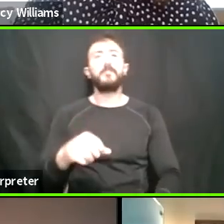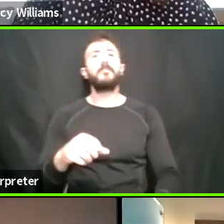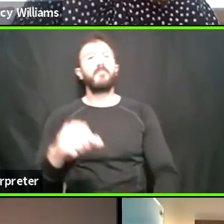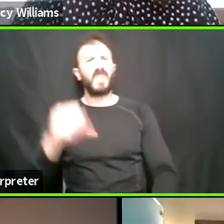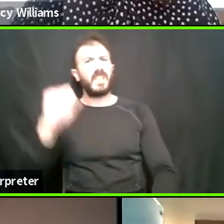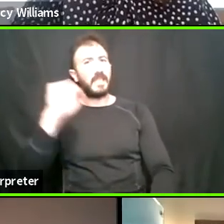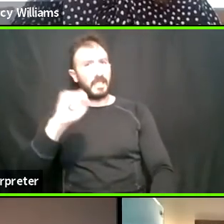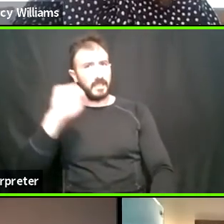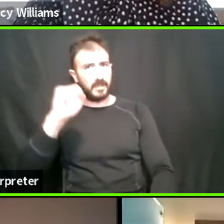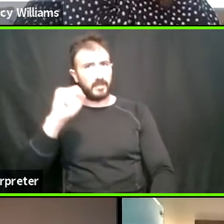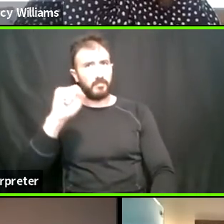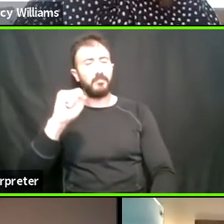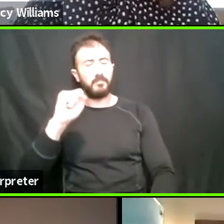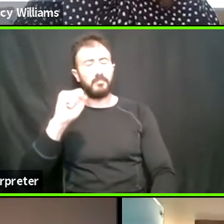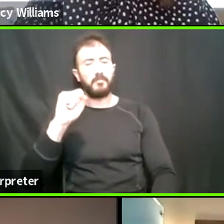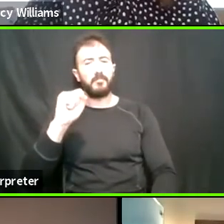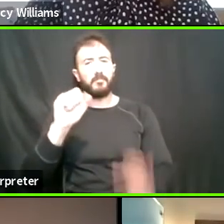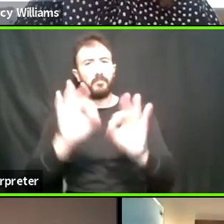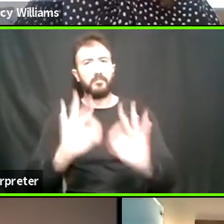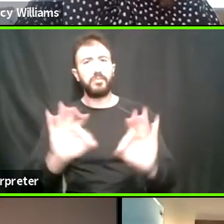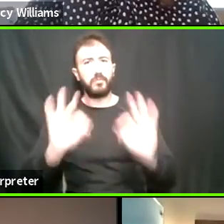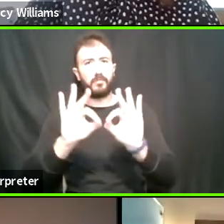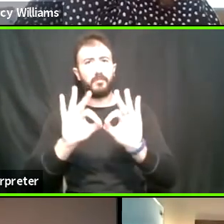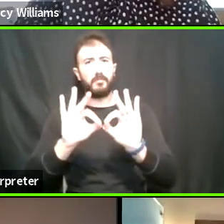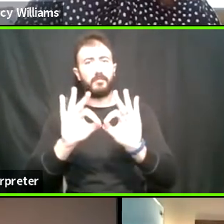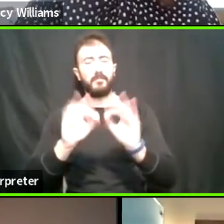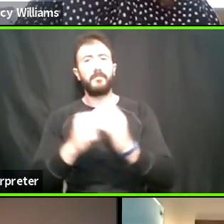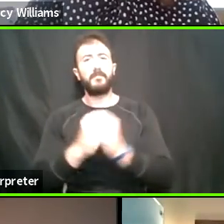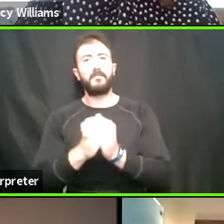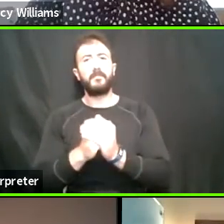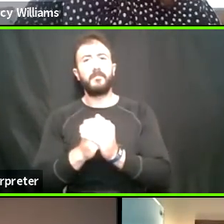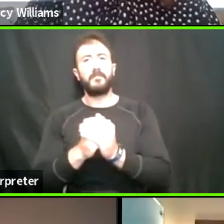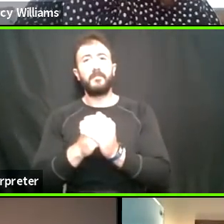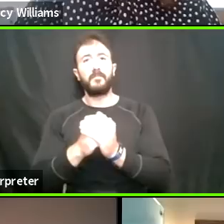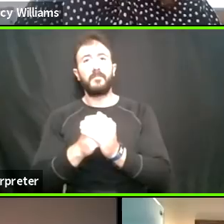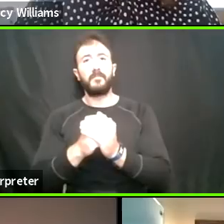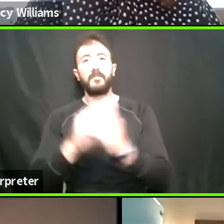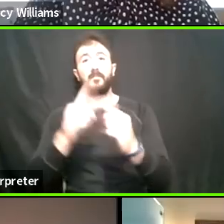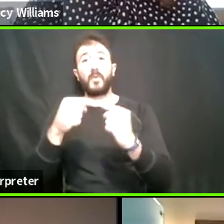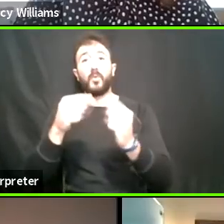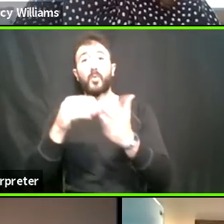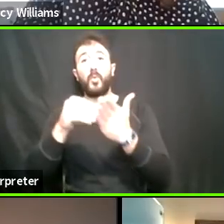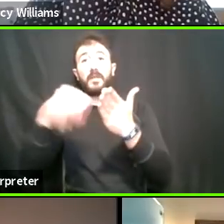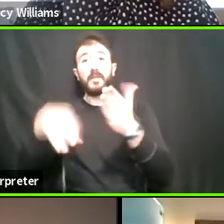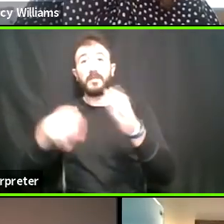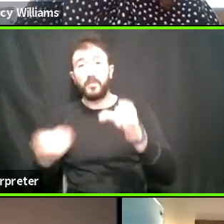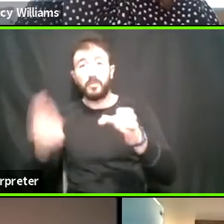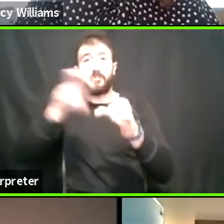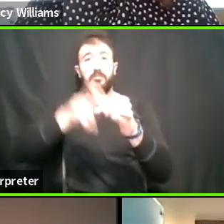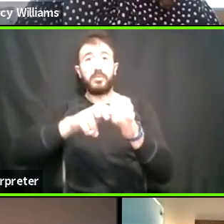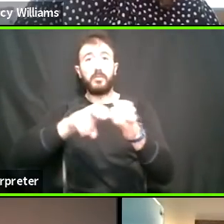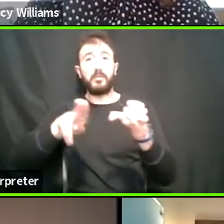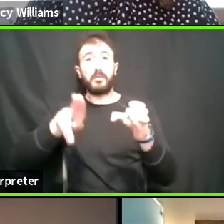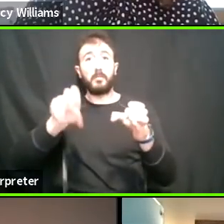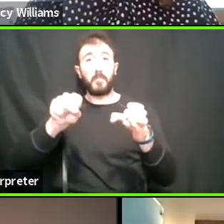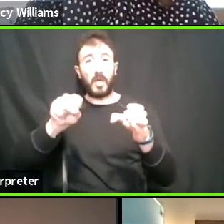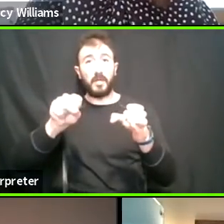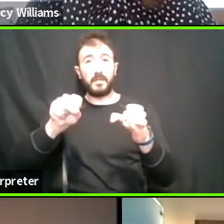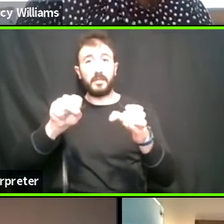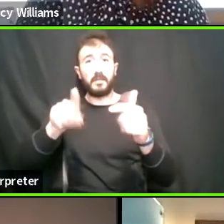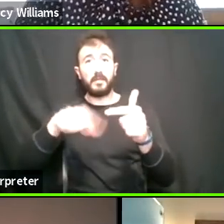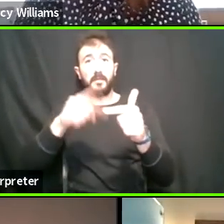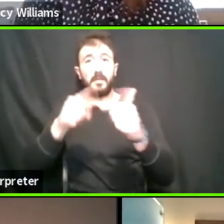Yes, they are. Because once they get on the bus and they come to us, they'll still be checked in line or at the